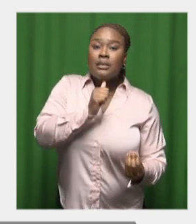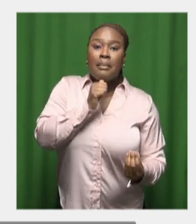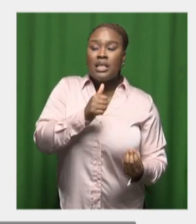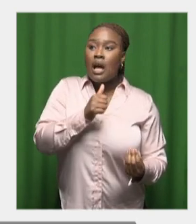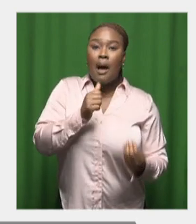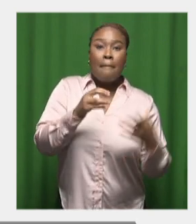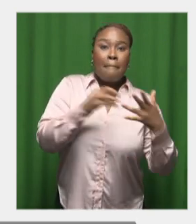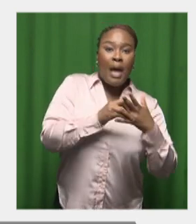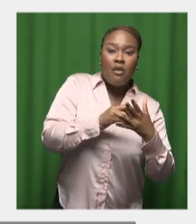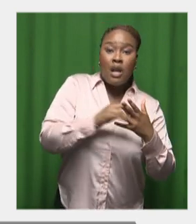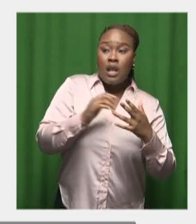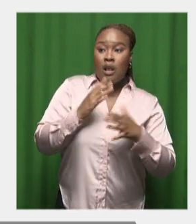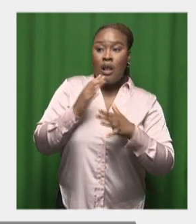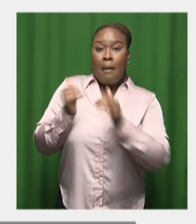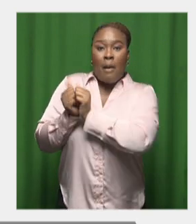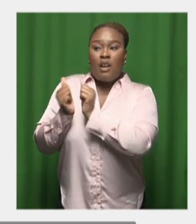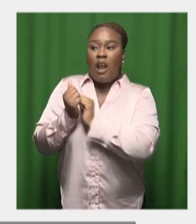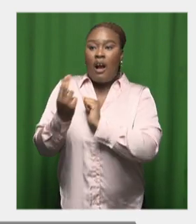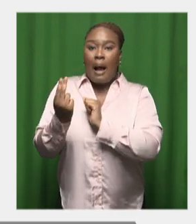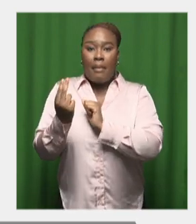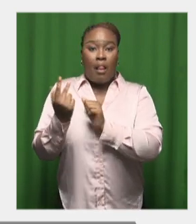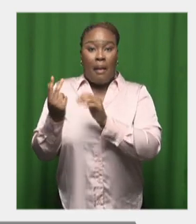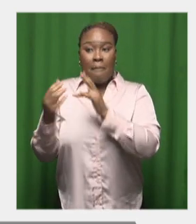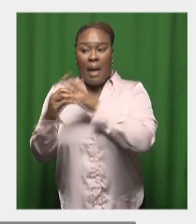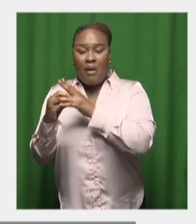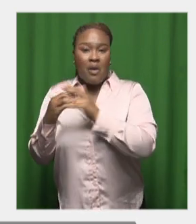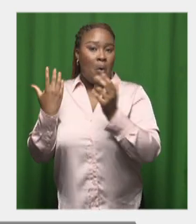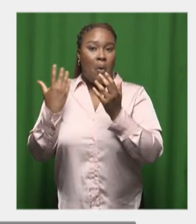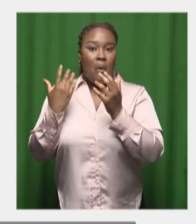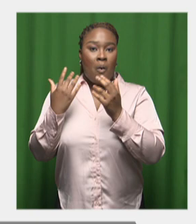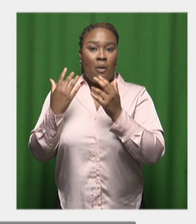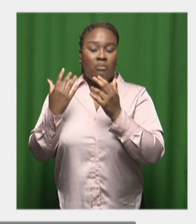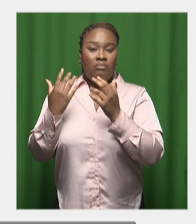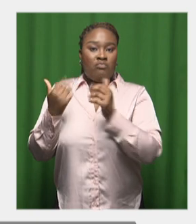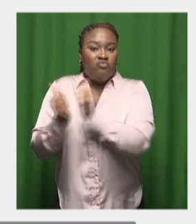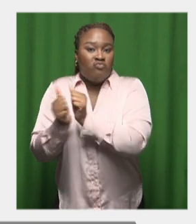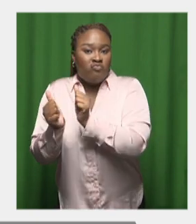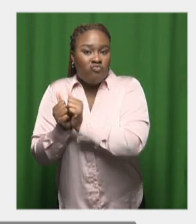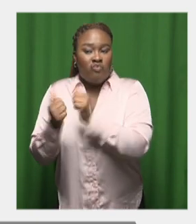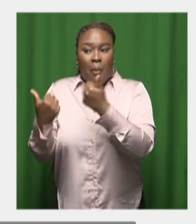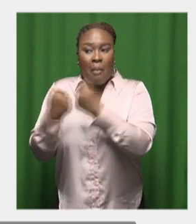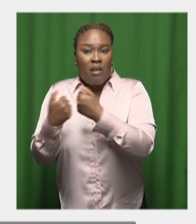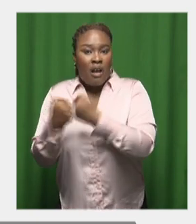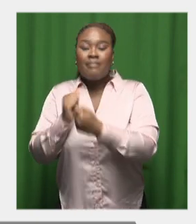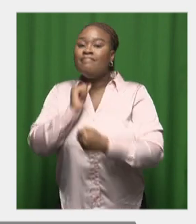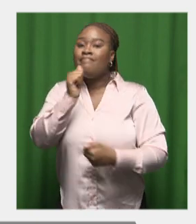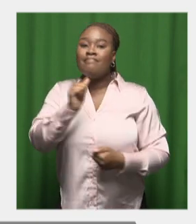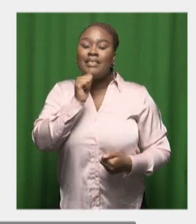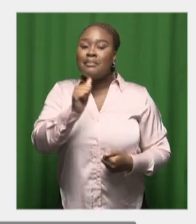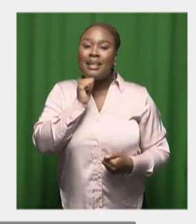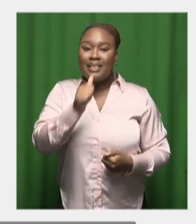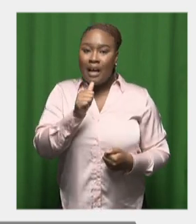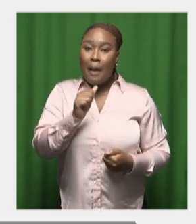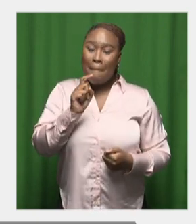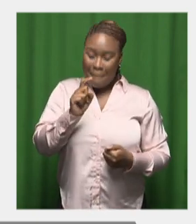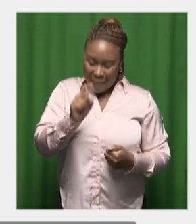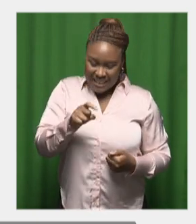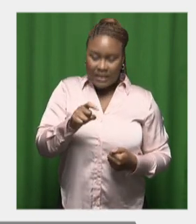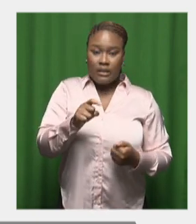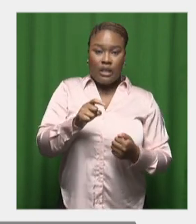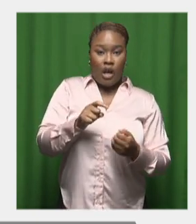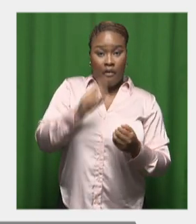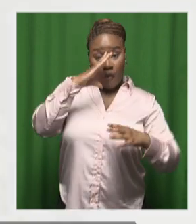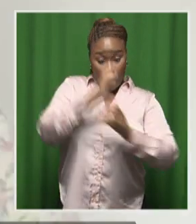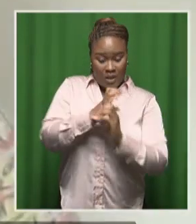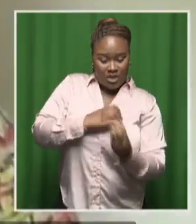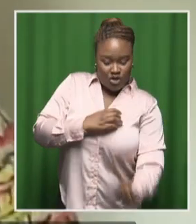maintain. Marriage or and whether or not it is a partnership, etc., it is the